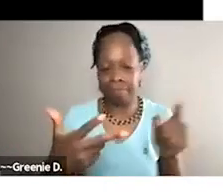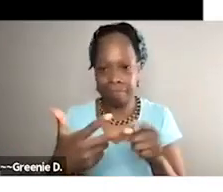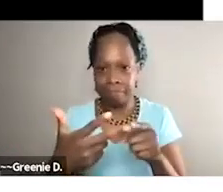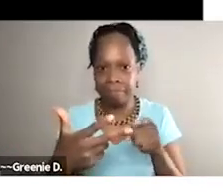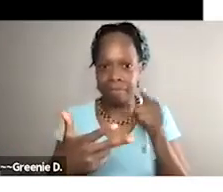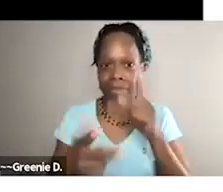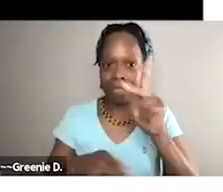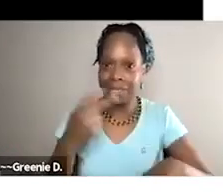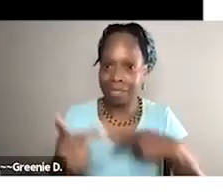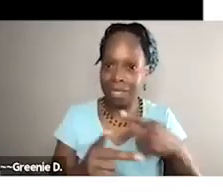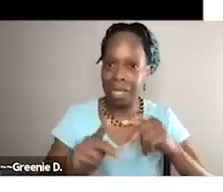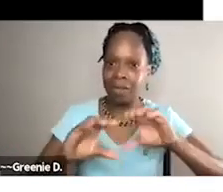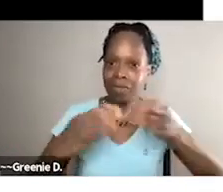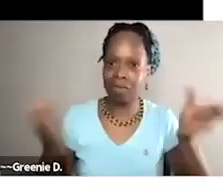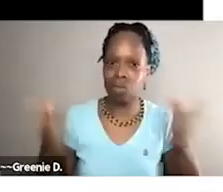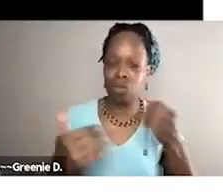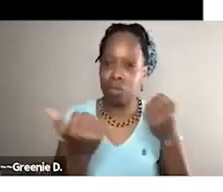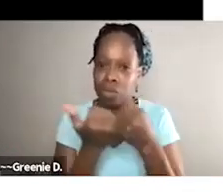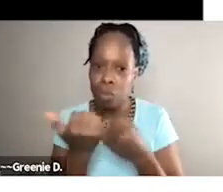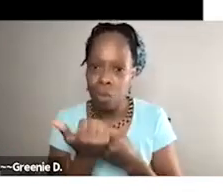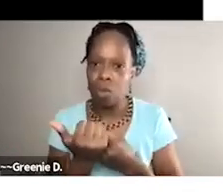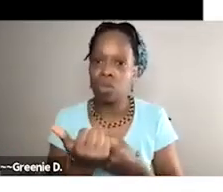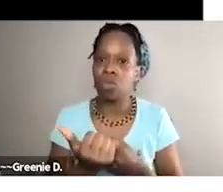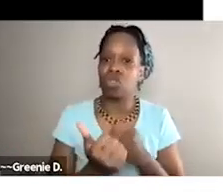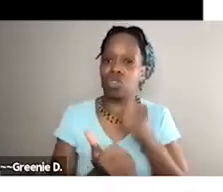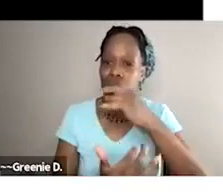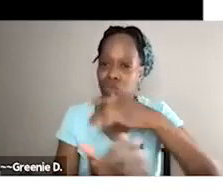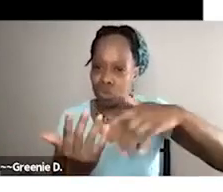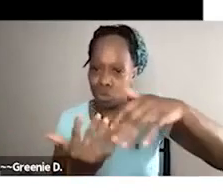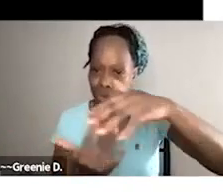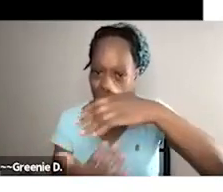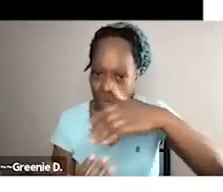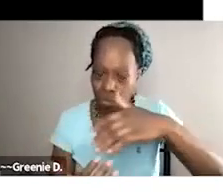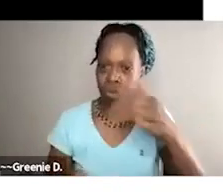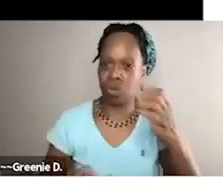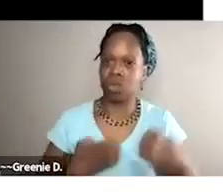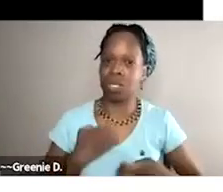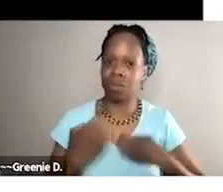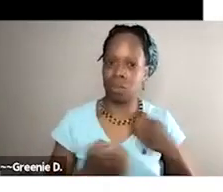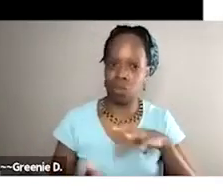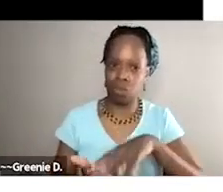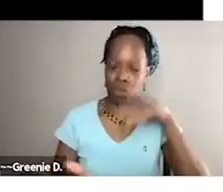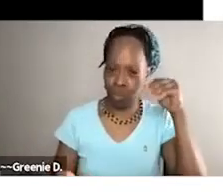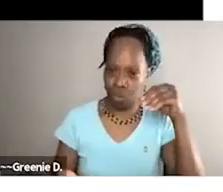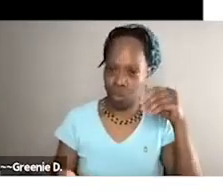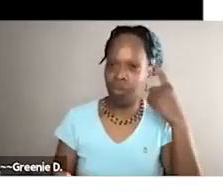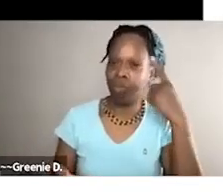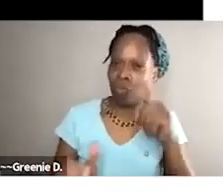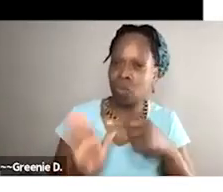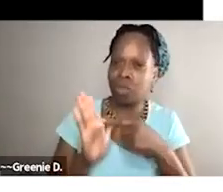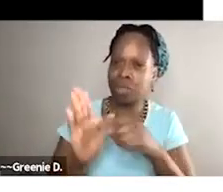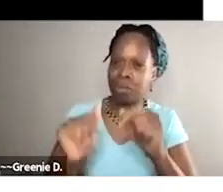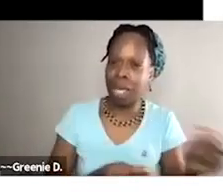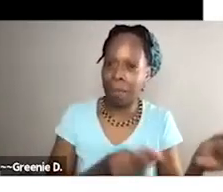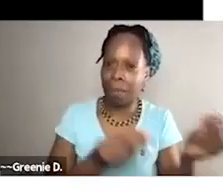learning. And an inclusive classroom can bring specialists into the classroom to help advise and help create